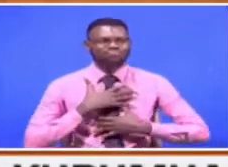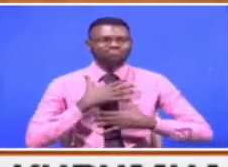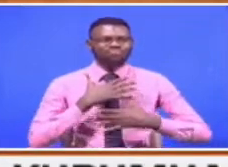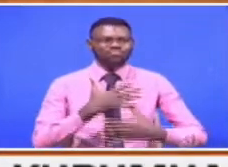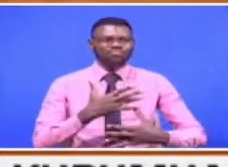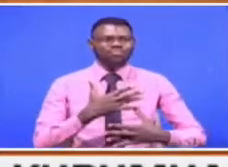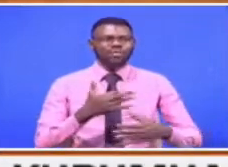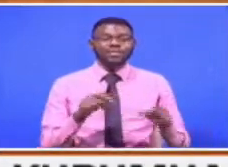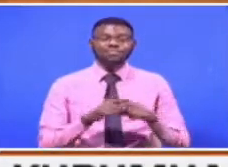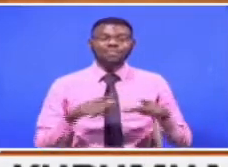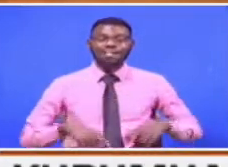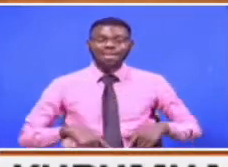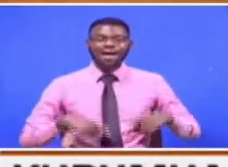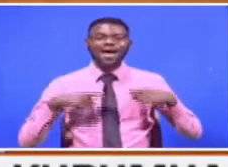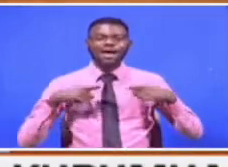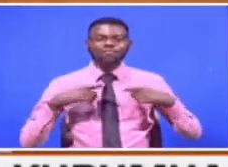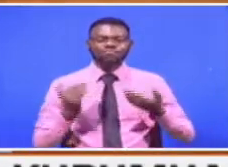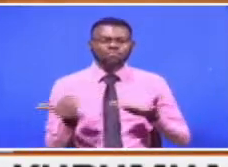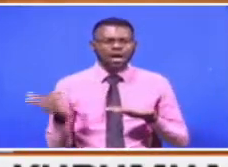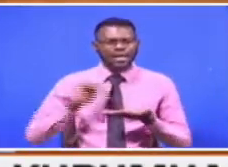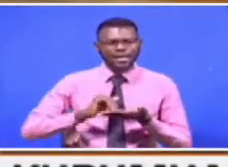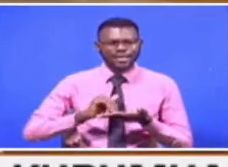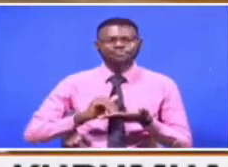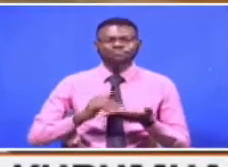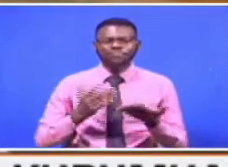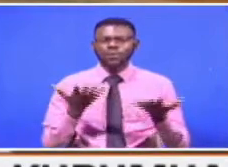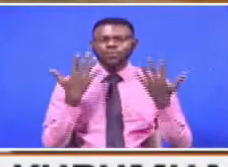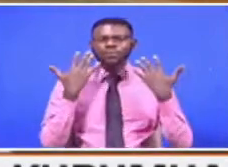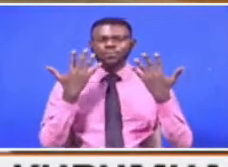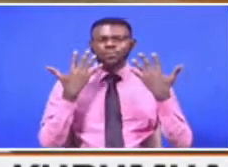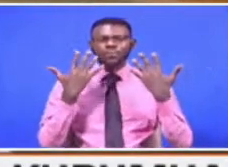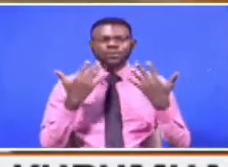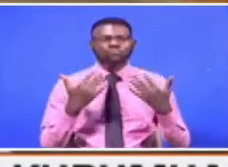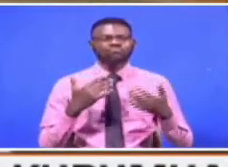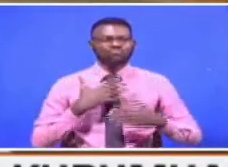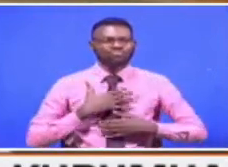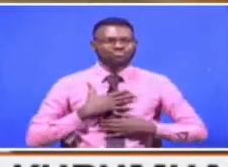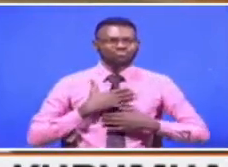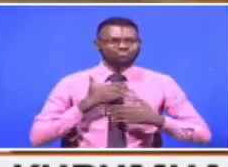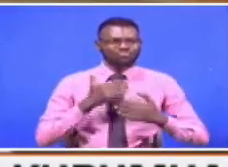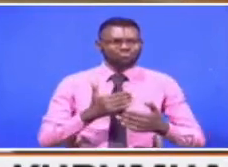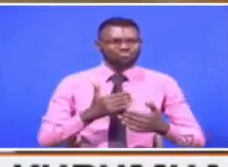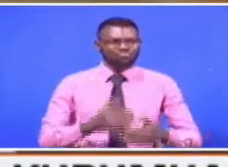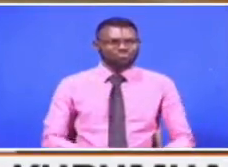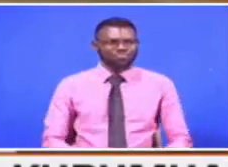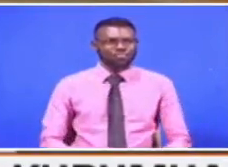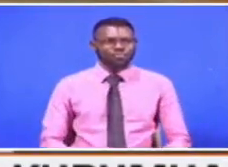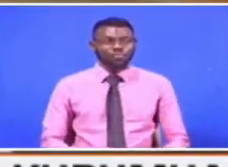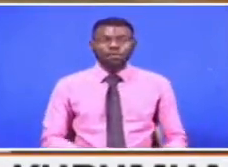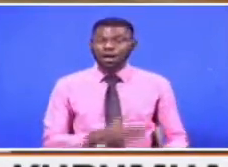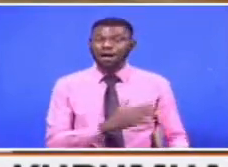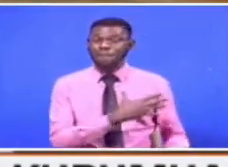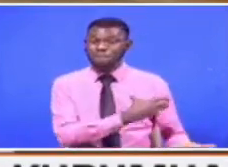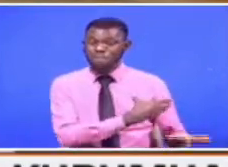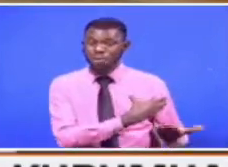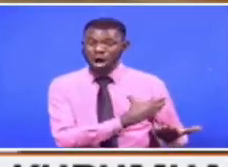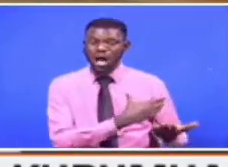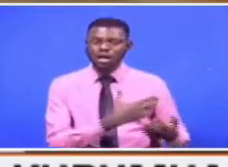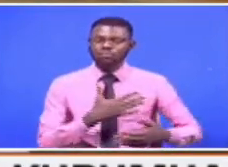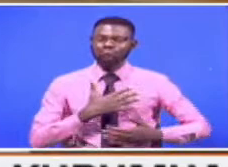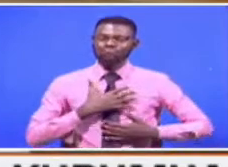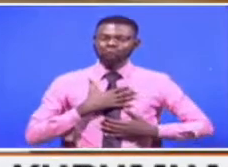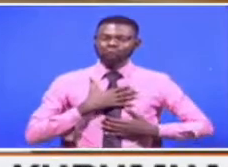find your aliveness again, always through the breath. I call it the power of the breath, because the power of the breath gives